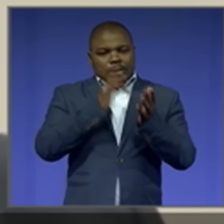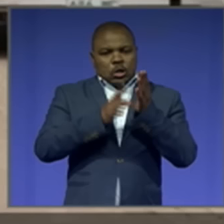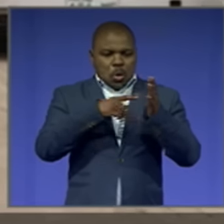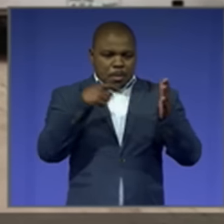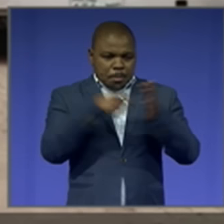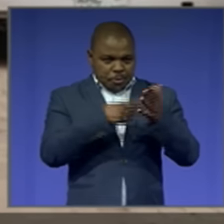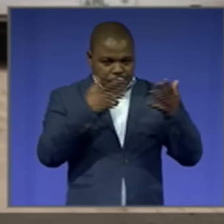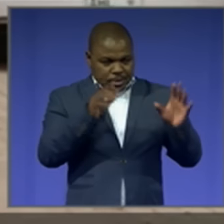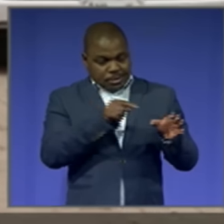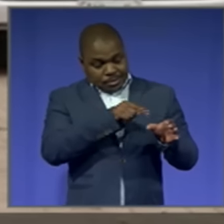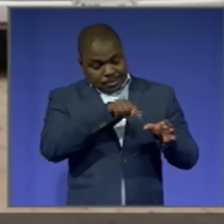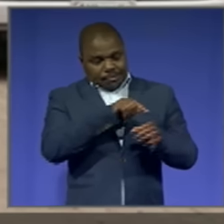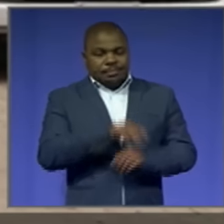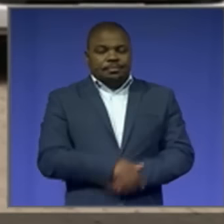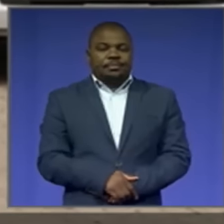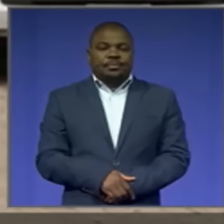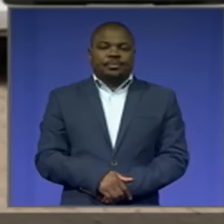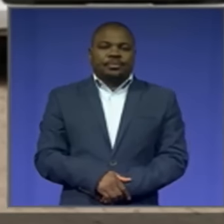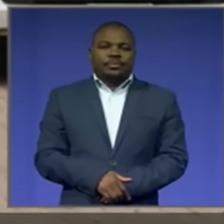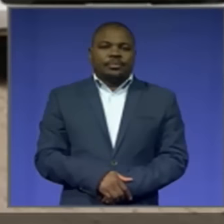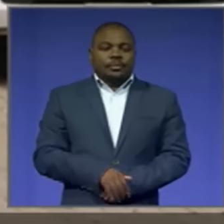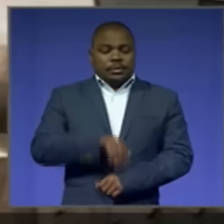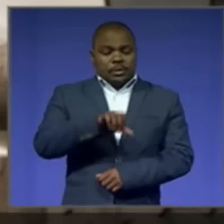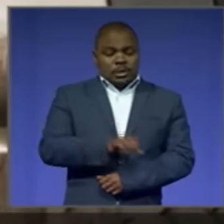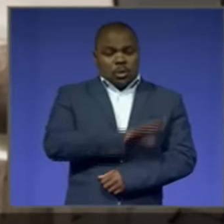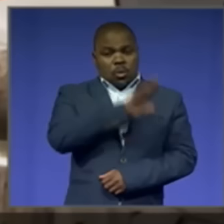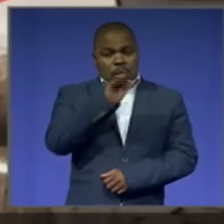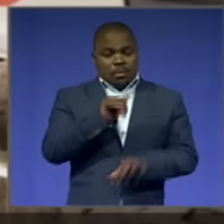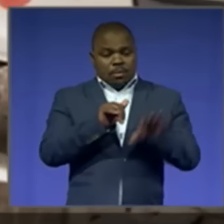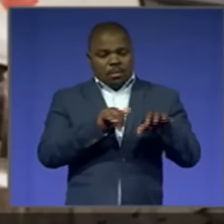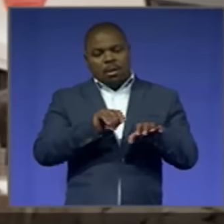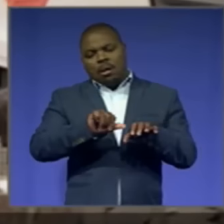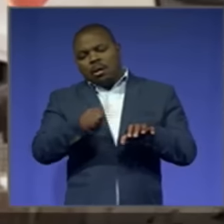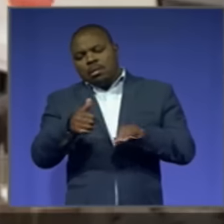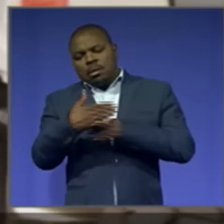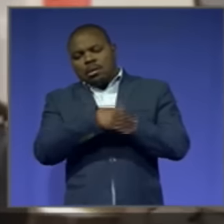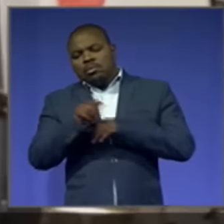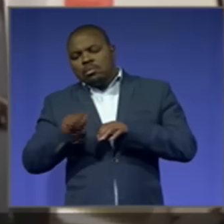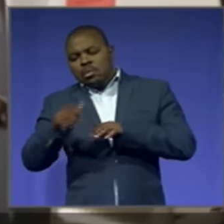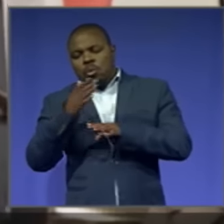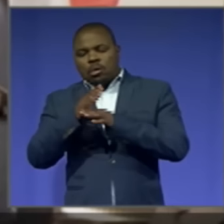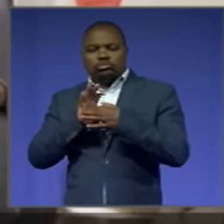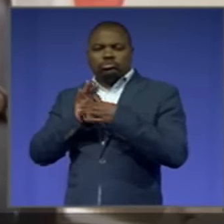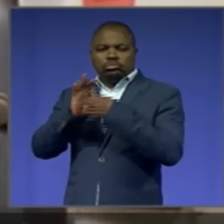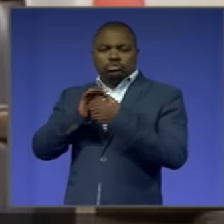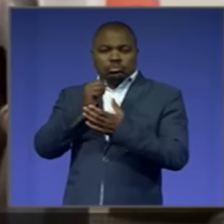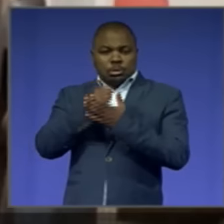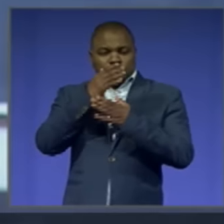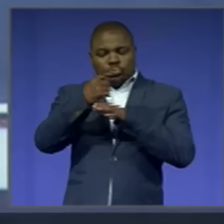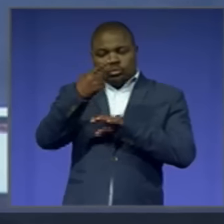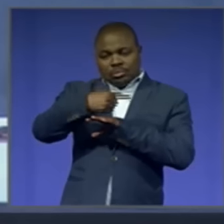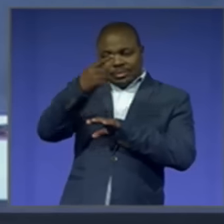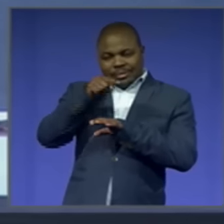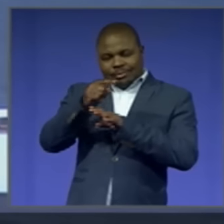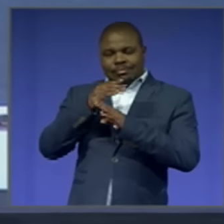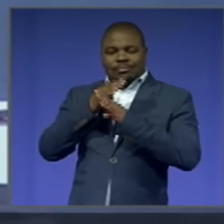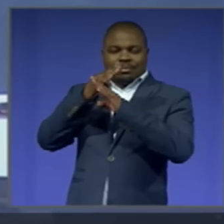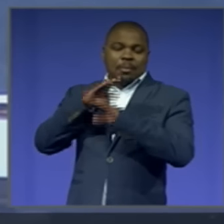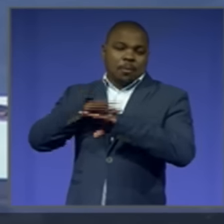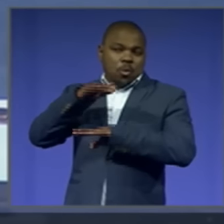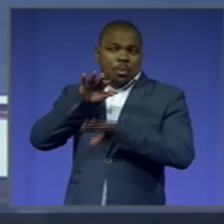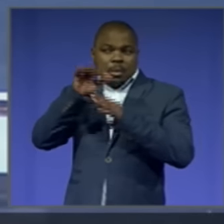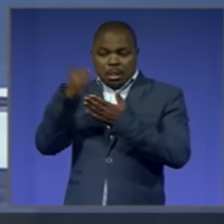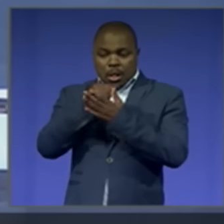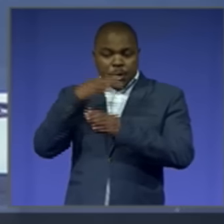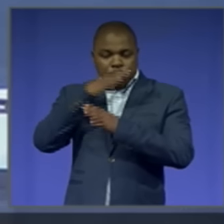respond to that. Afrika Borwa e sebetsa le dinaha tsa boahisane ho ntlafatsa tshireletso madibohong ho thibela melata e